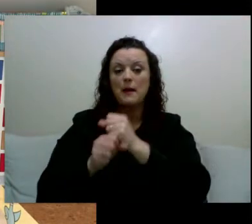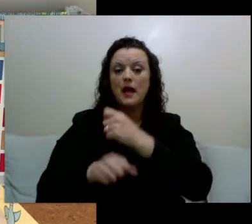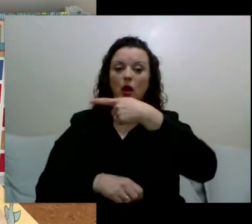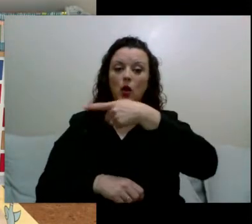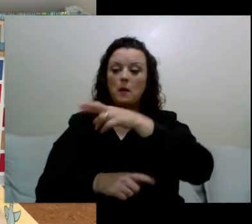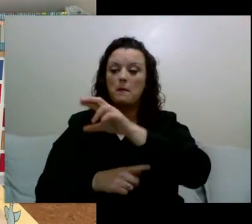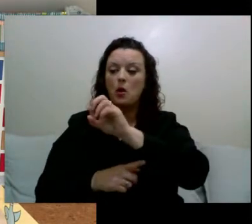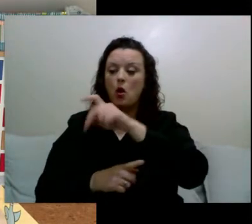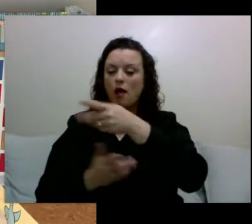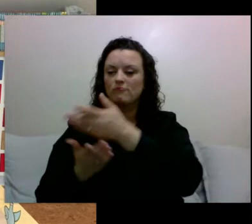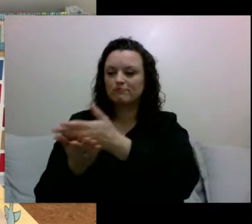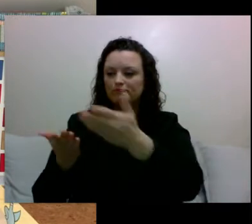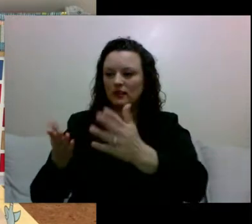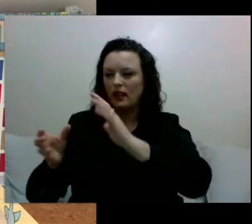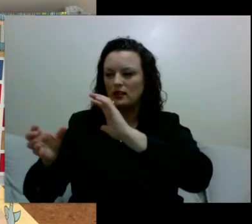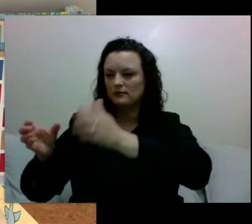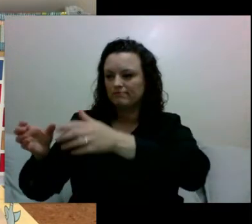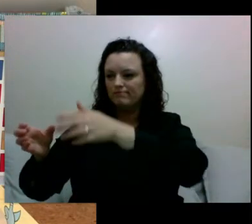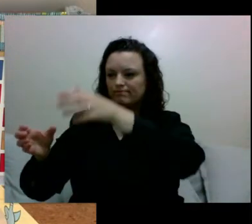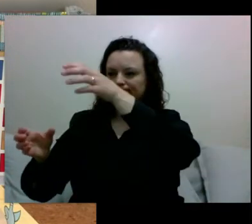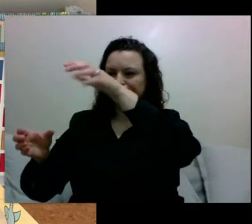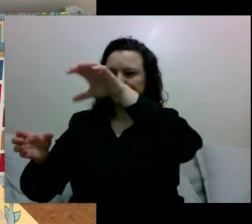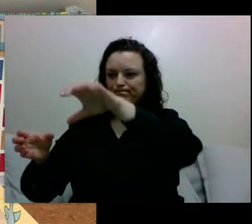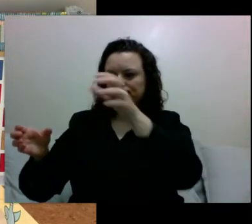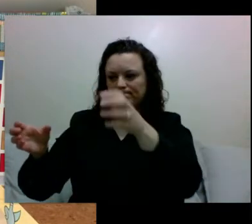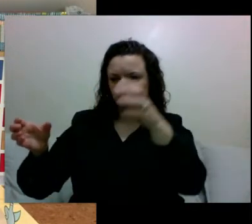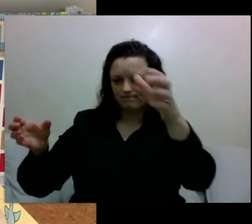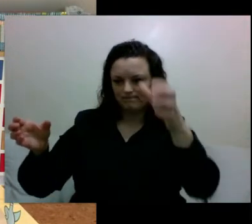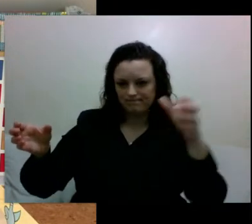puppets. You can download them and make your own